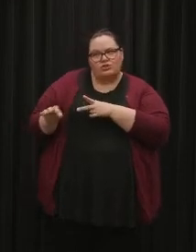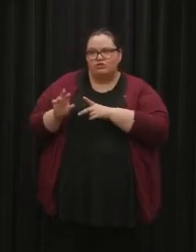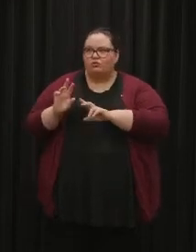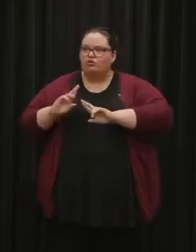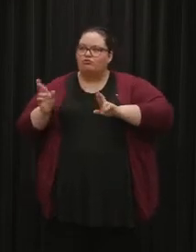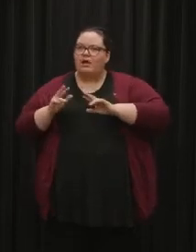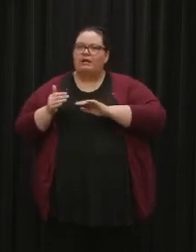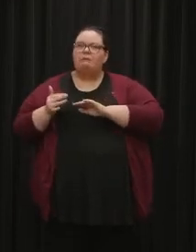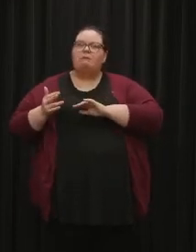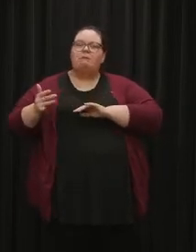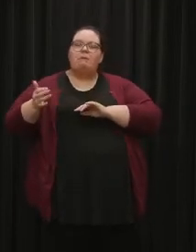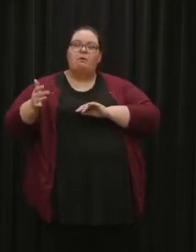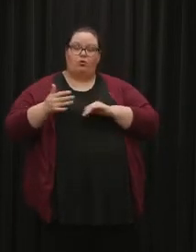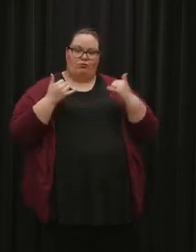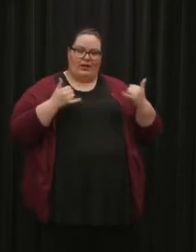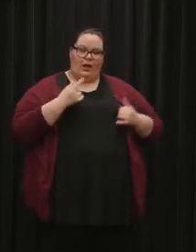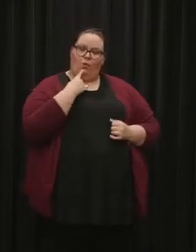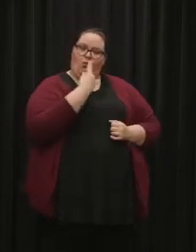the horizon, very close.